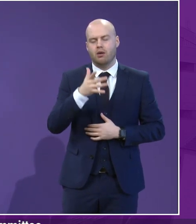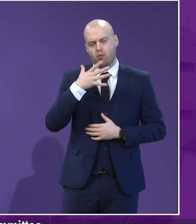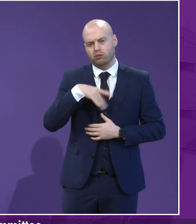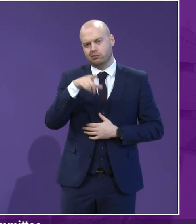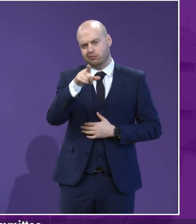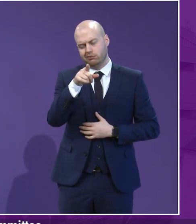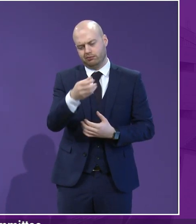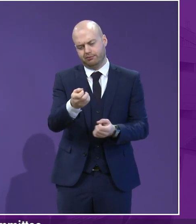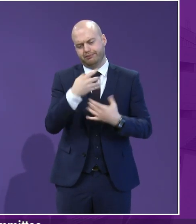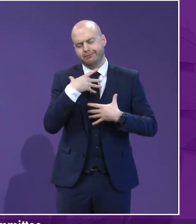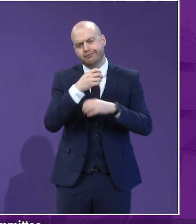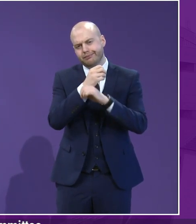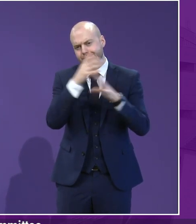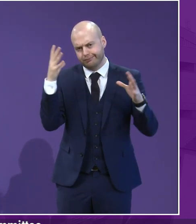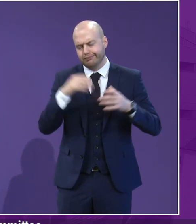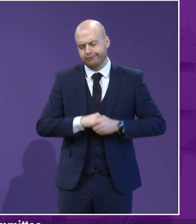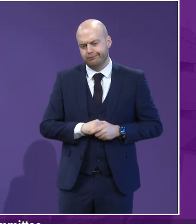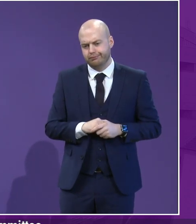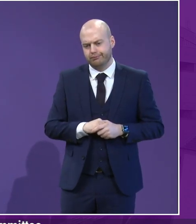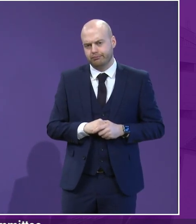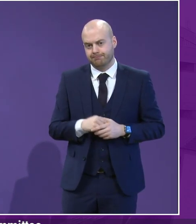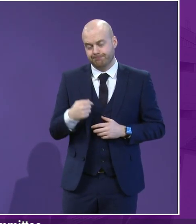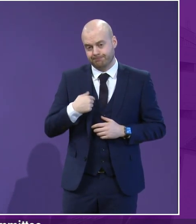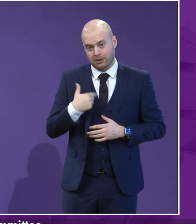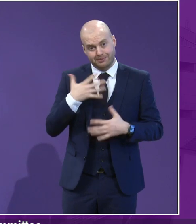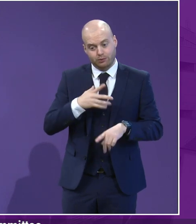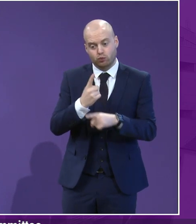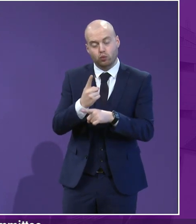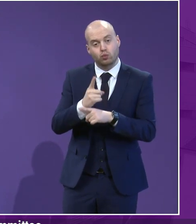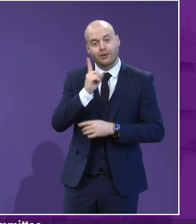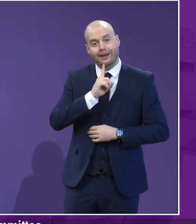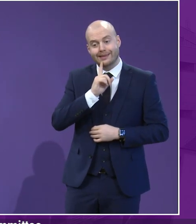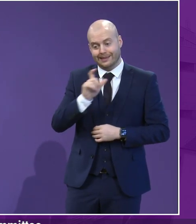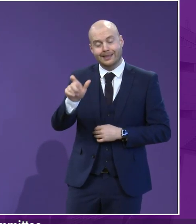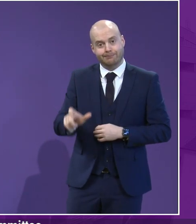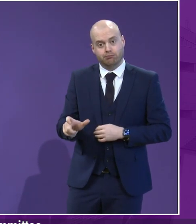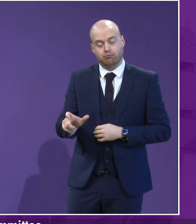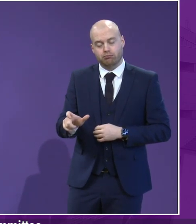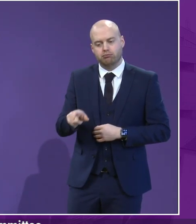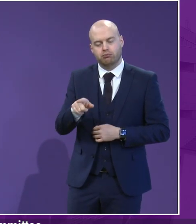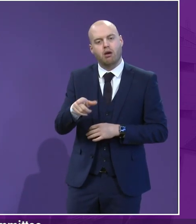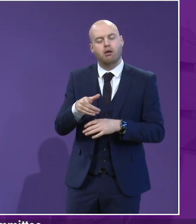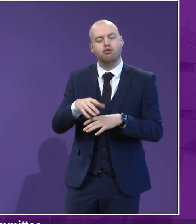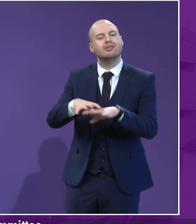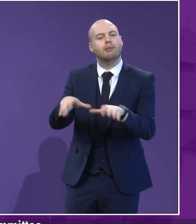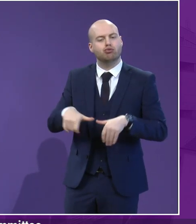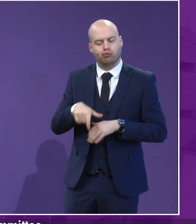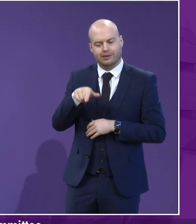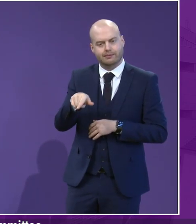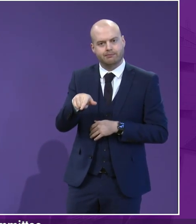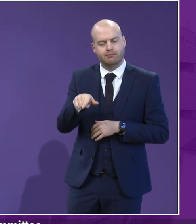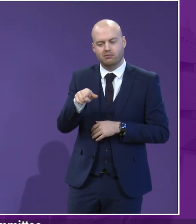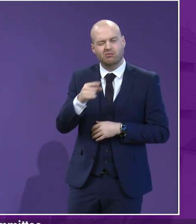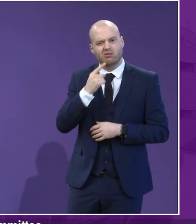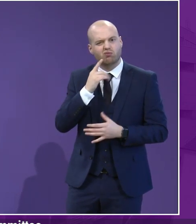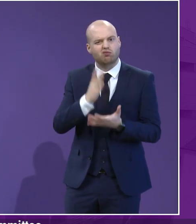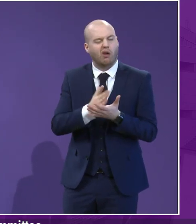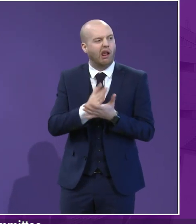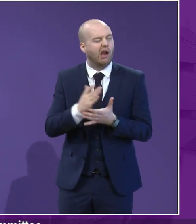to Dr. Hutchinson, I appreciate you're not here in regard to history, but I wonder whether you could set